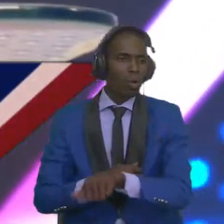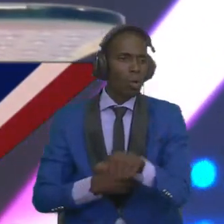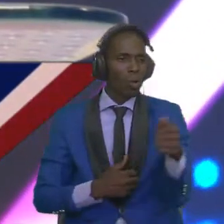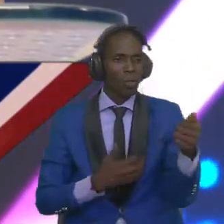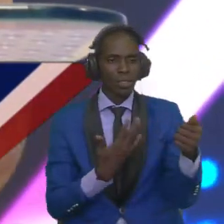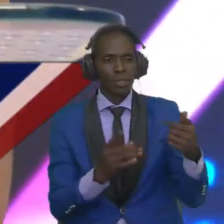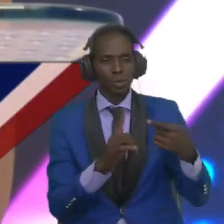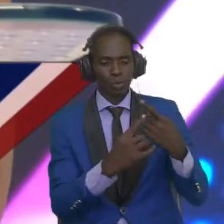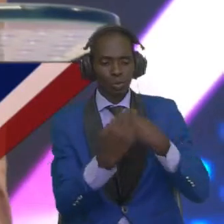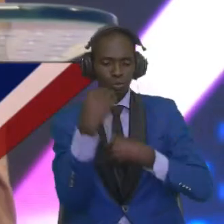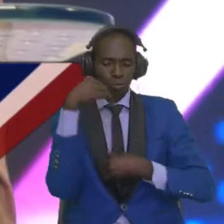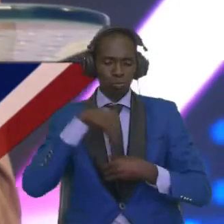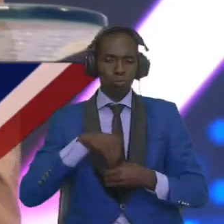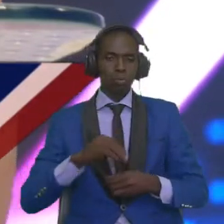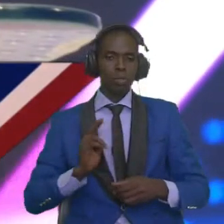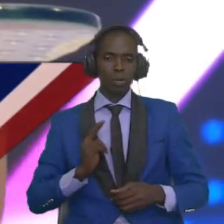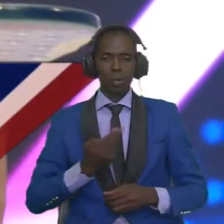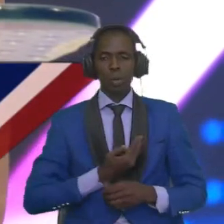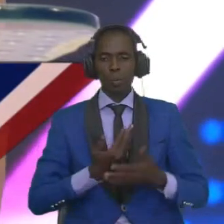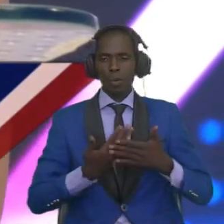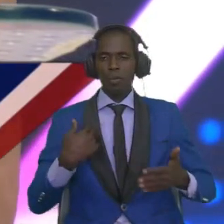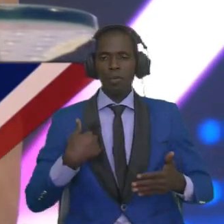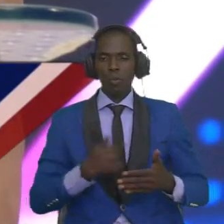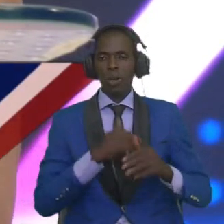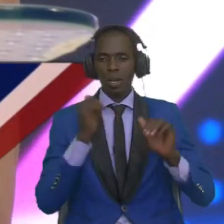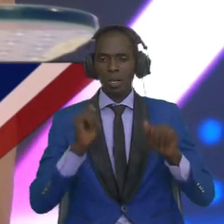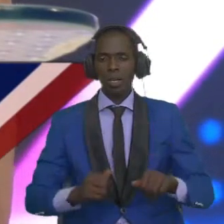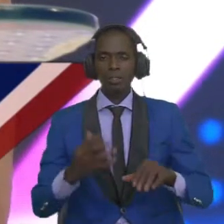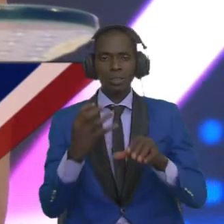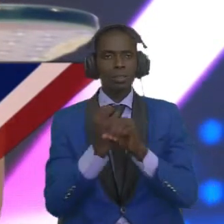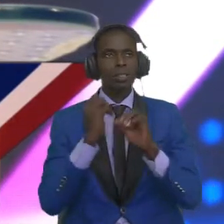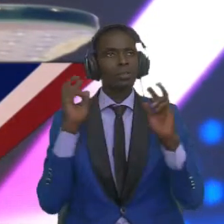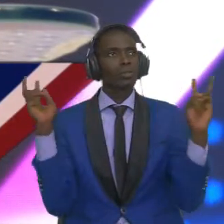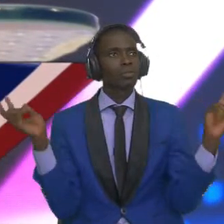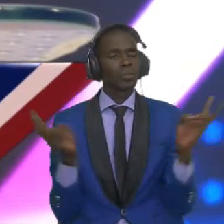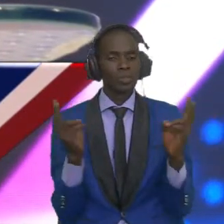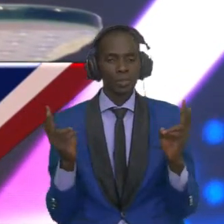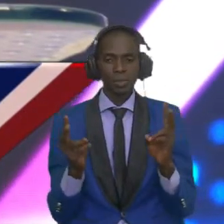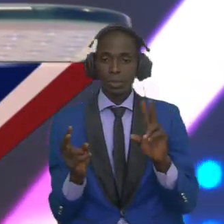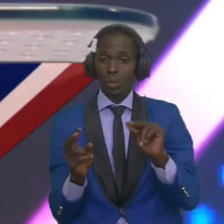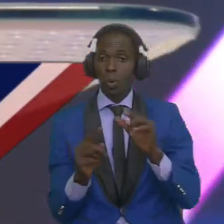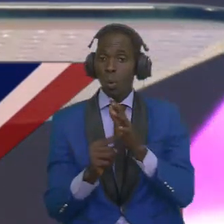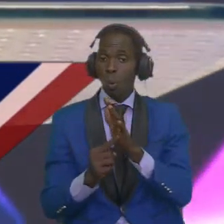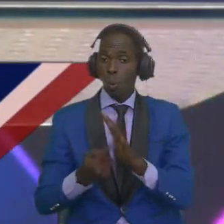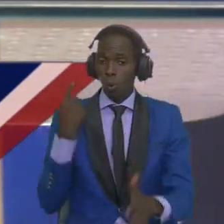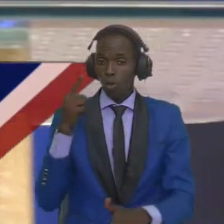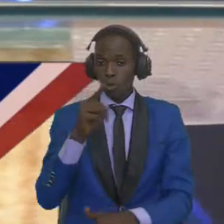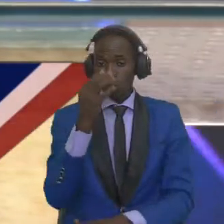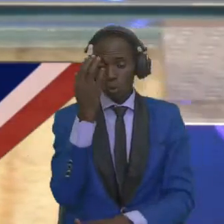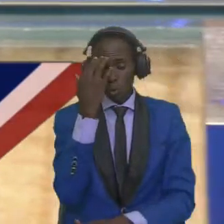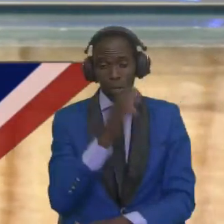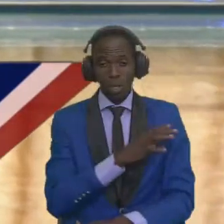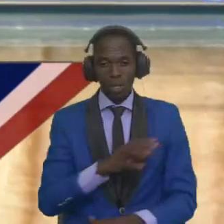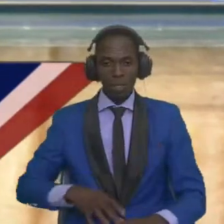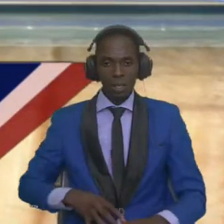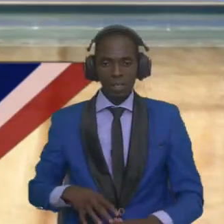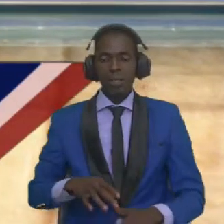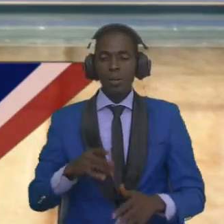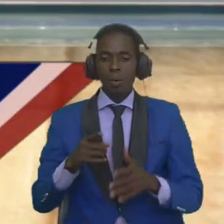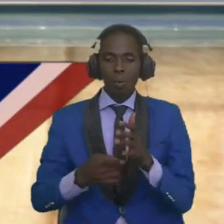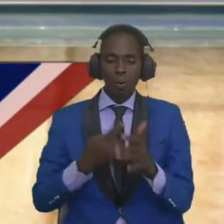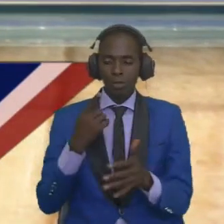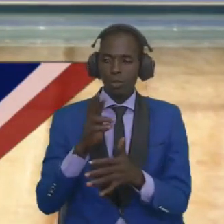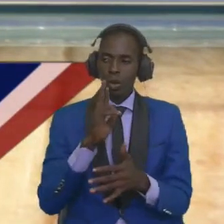flow into our lives before we can be victorious. Once we know Christ, that attachment to